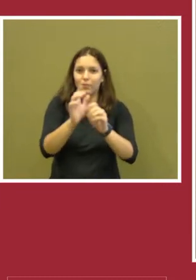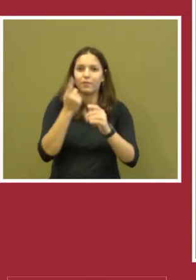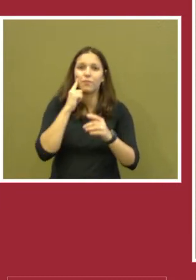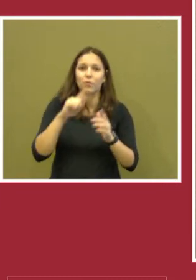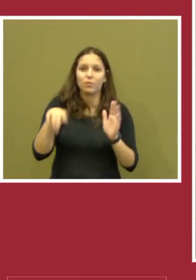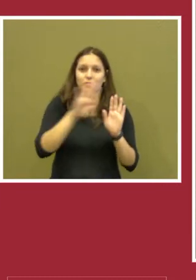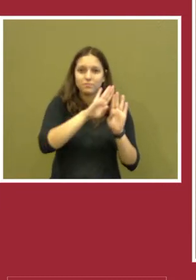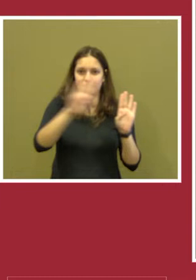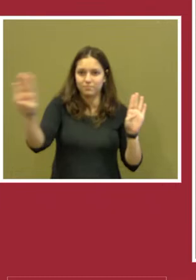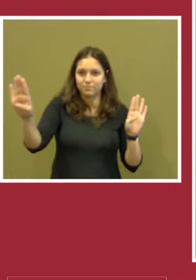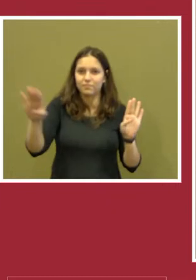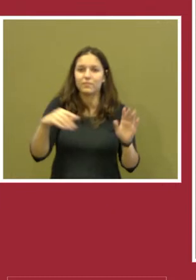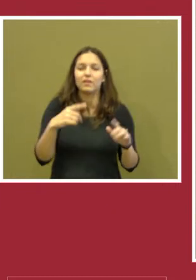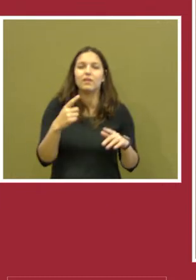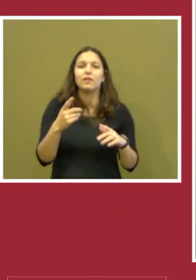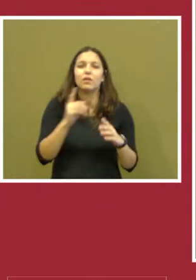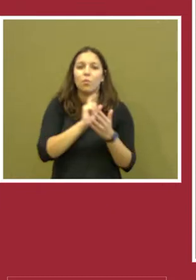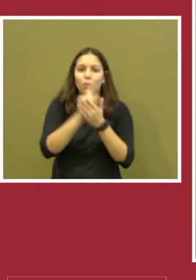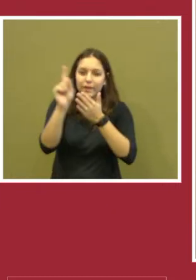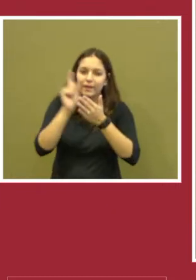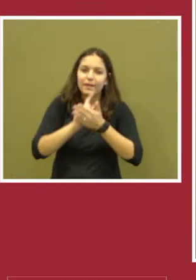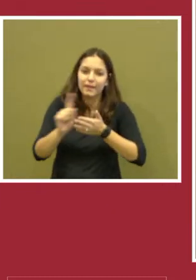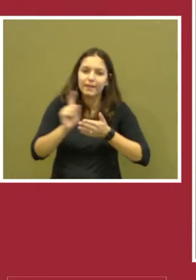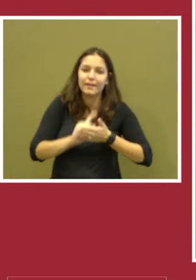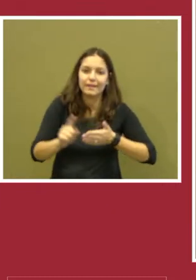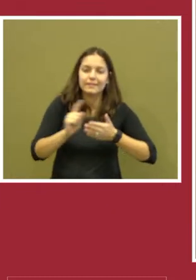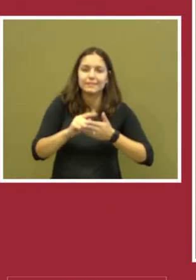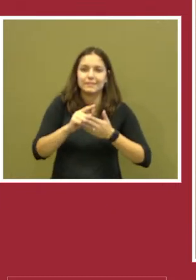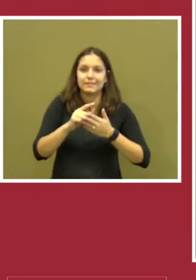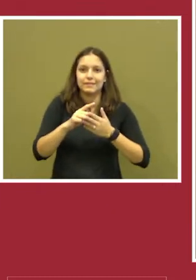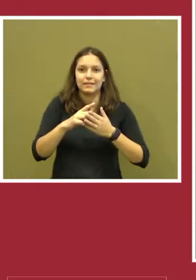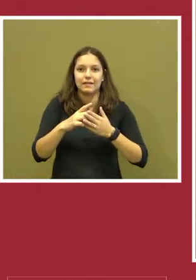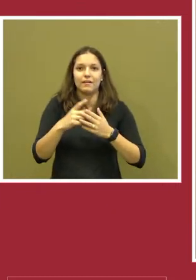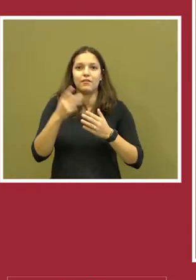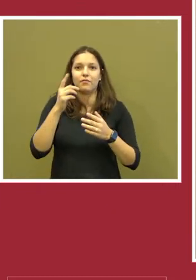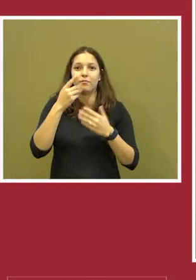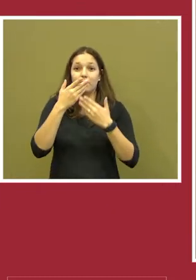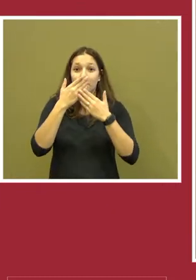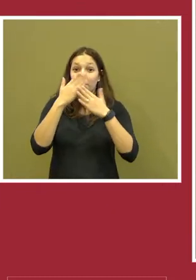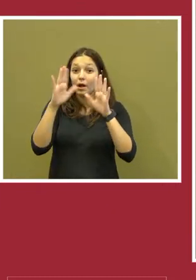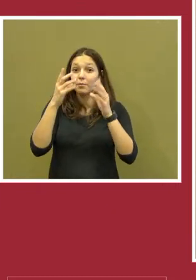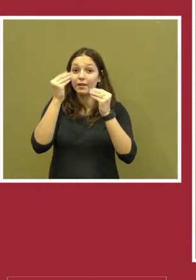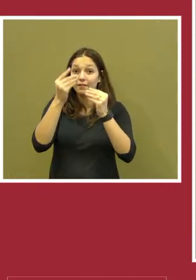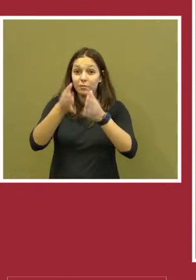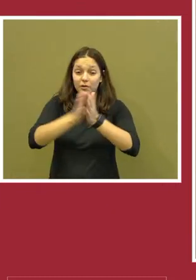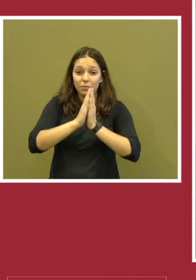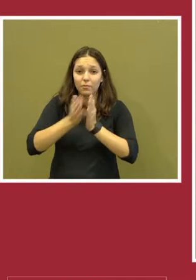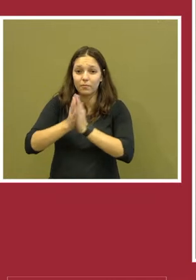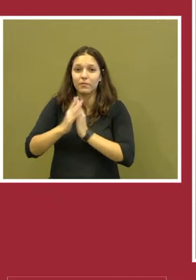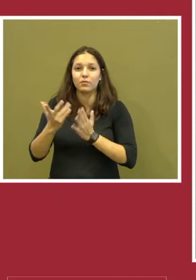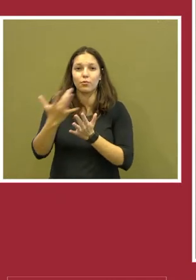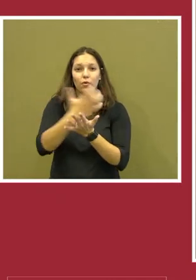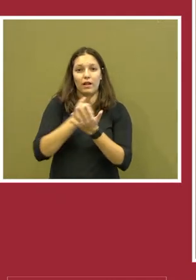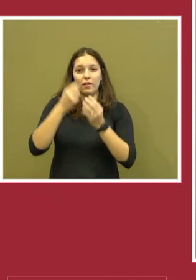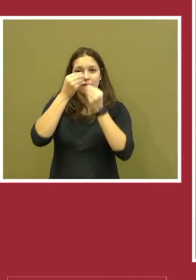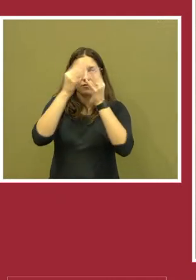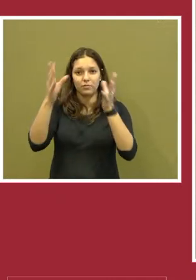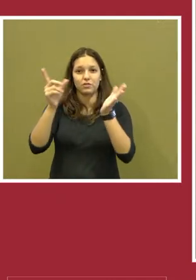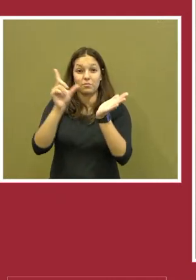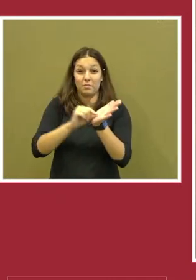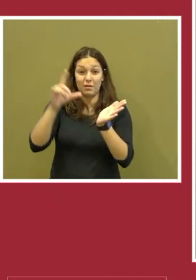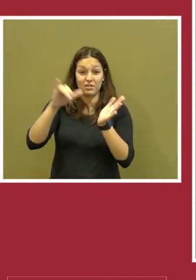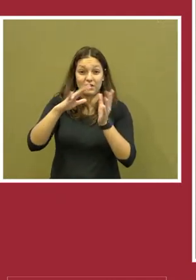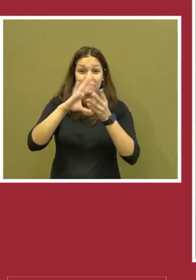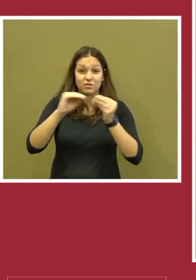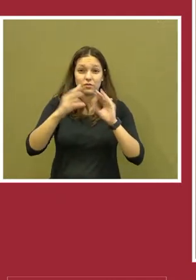with no surprise that it took weeks of dogged determination and public information requests to get enough information to publish that story